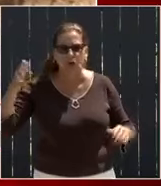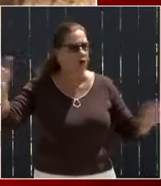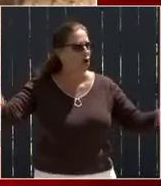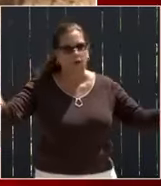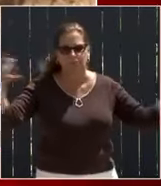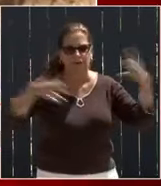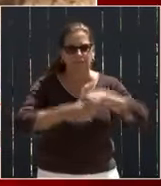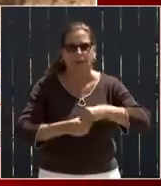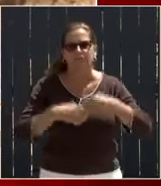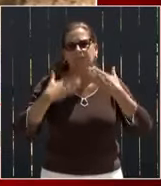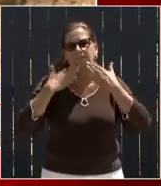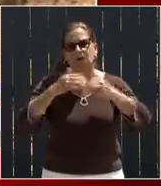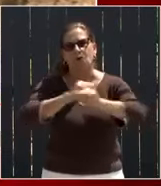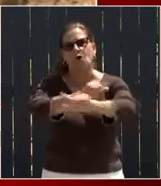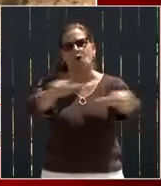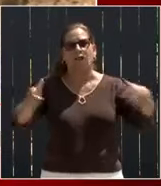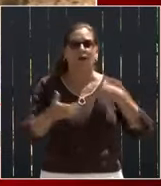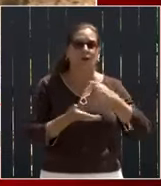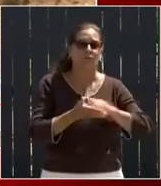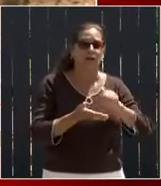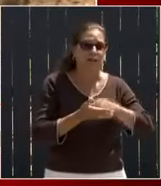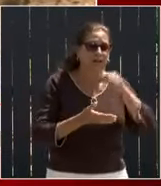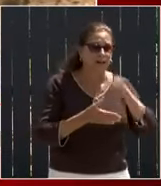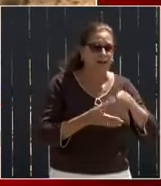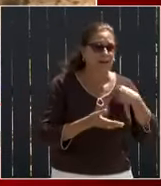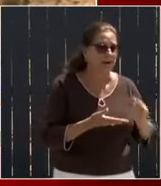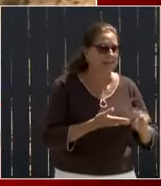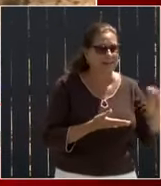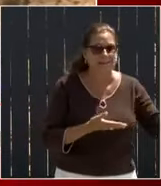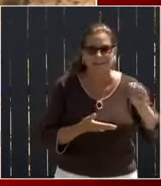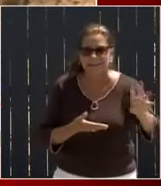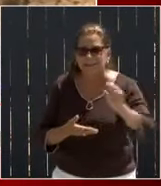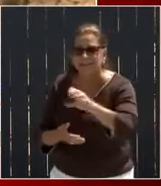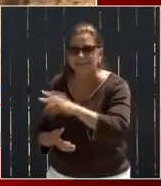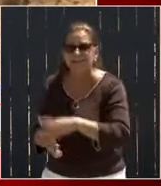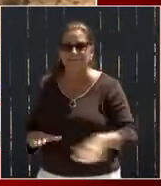We wrote letters, testified before the council, the zoning commission,